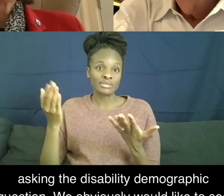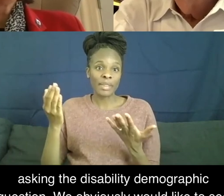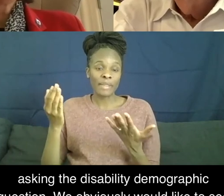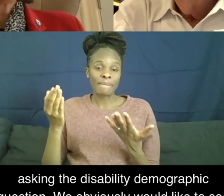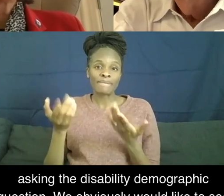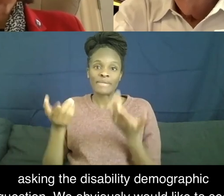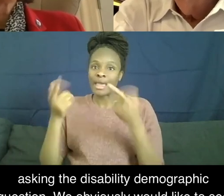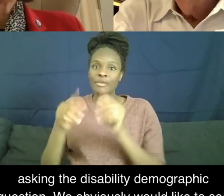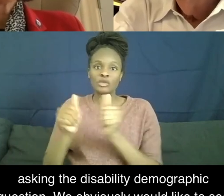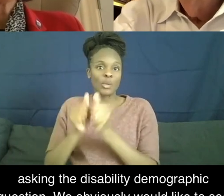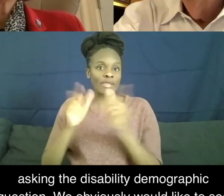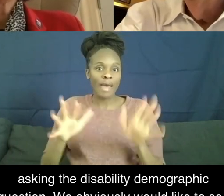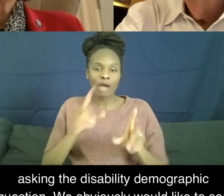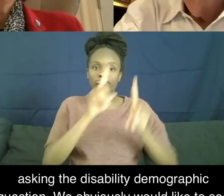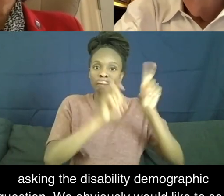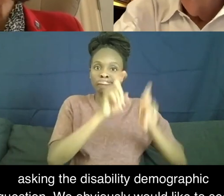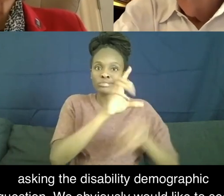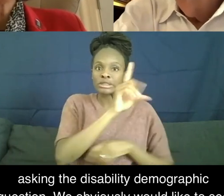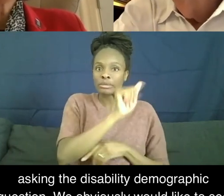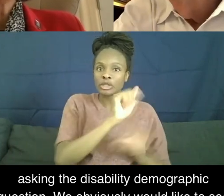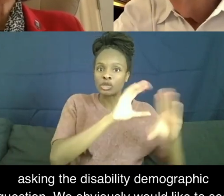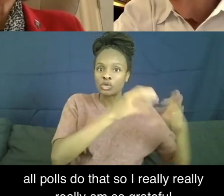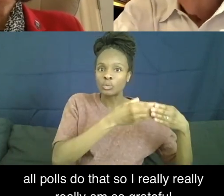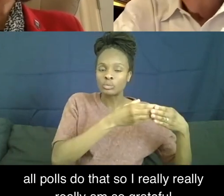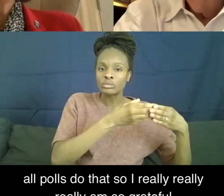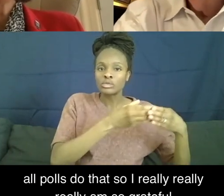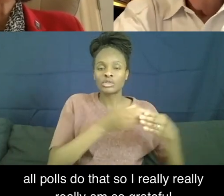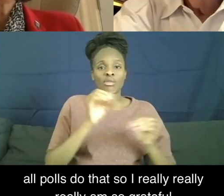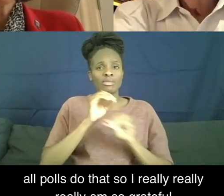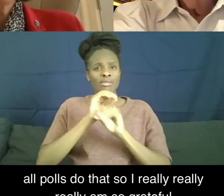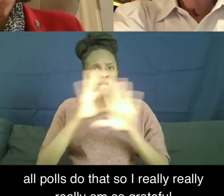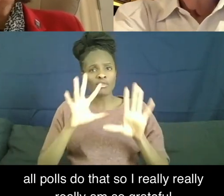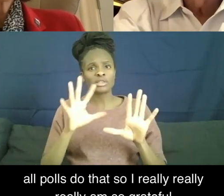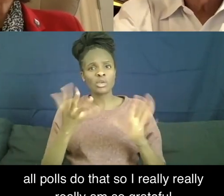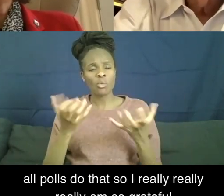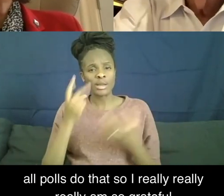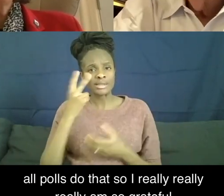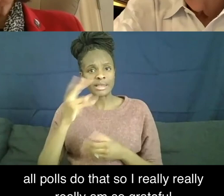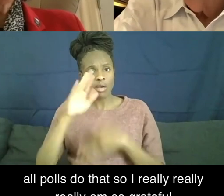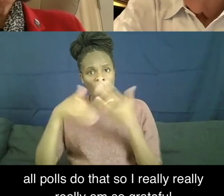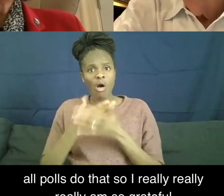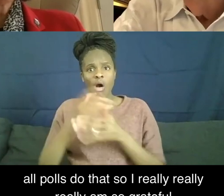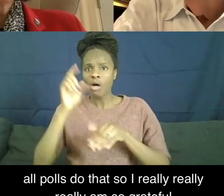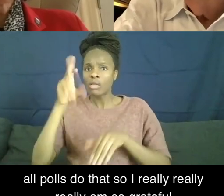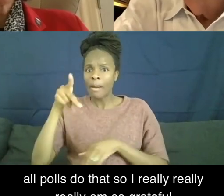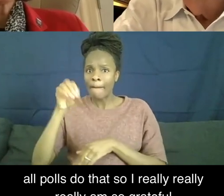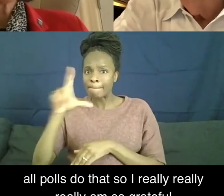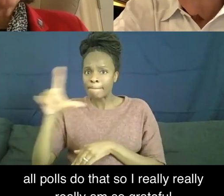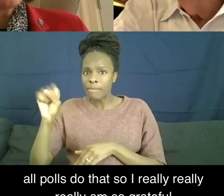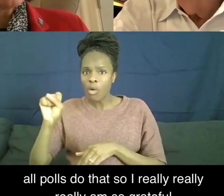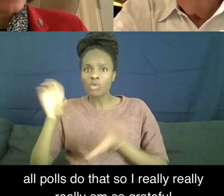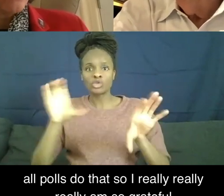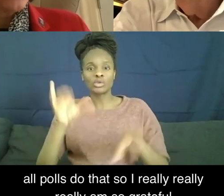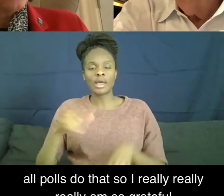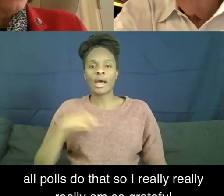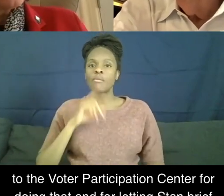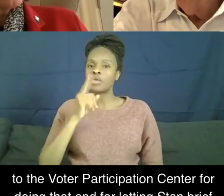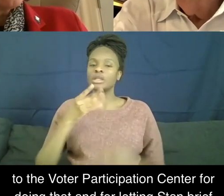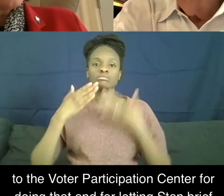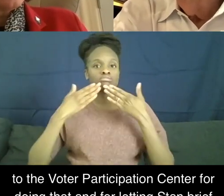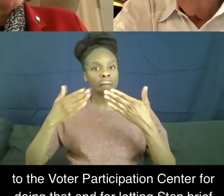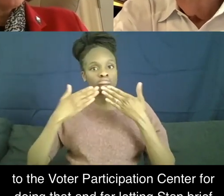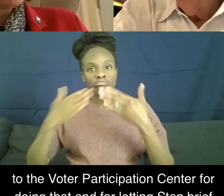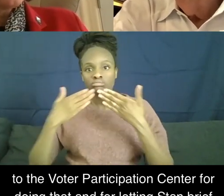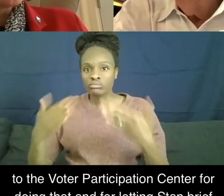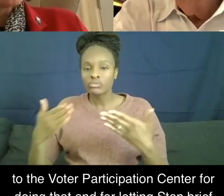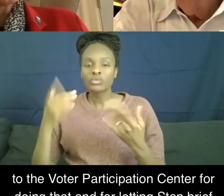disability demographic question. We obviously would like to see all polls do that. So I really, really, really am so grateful to